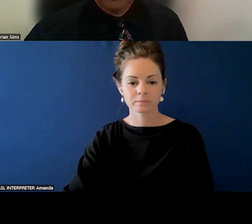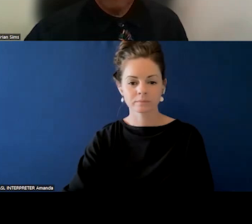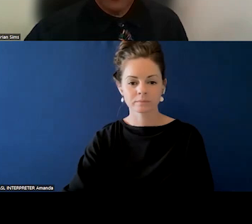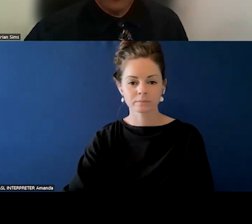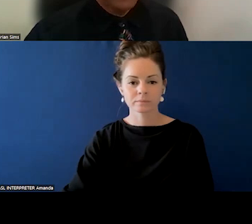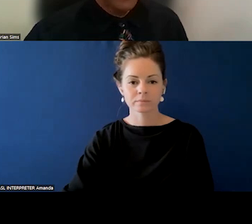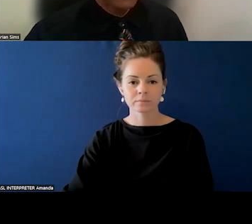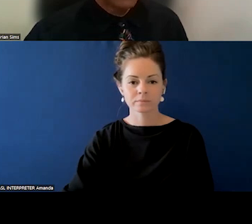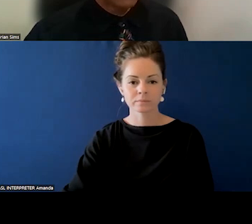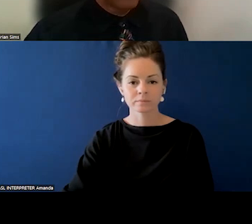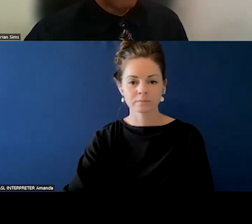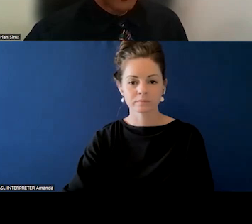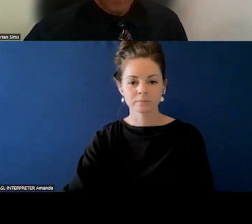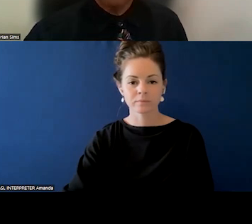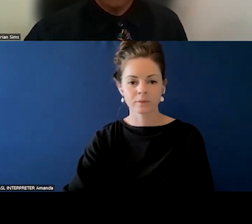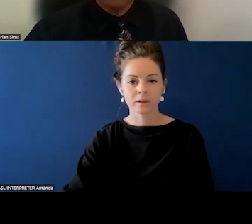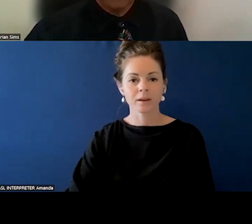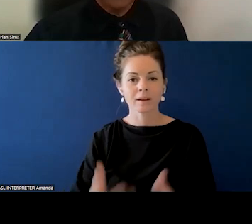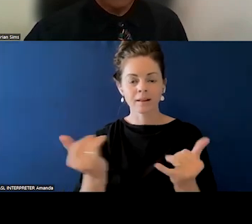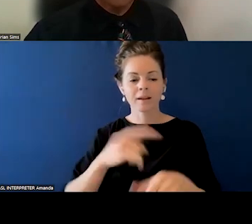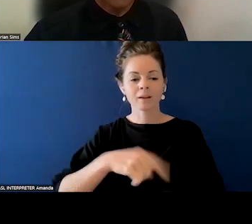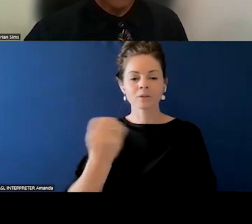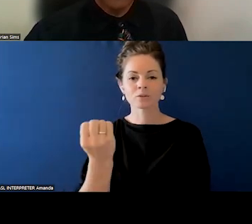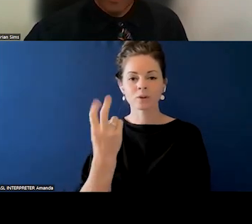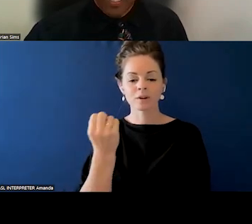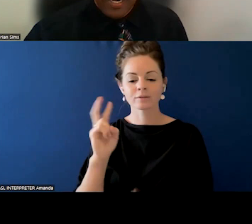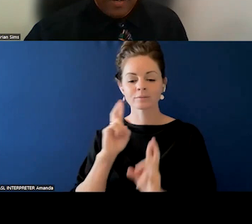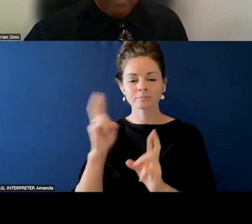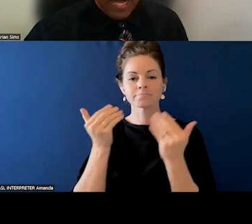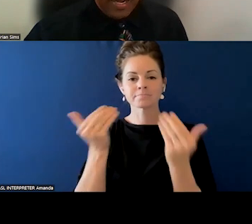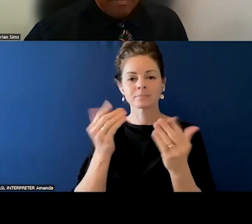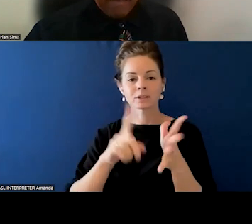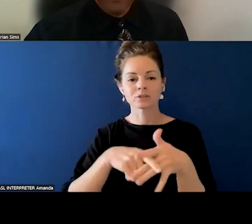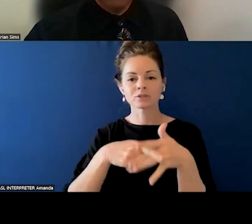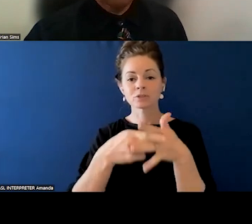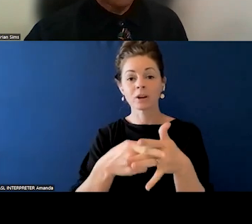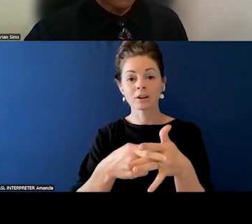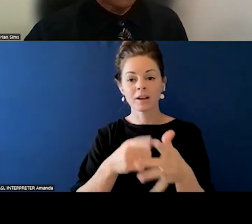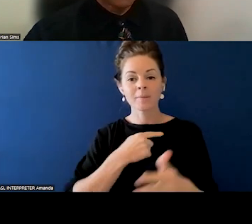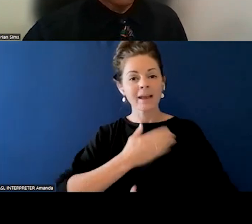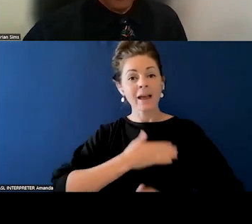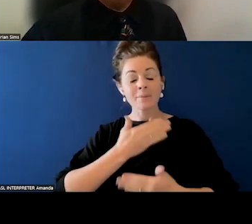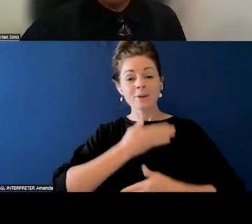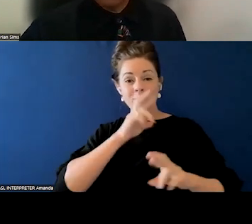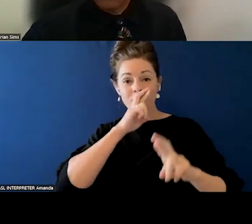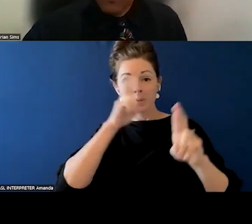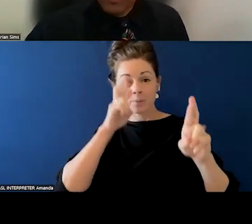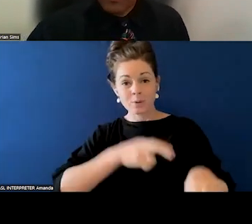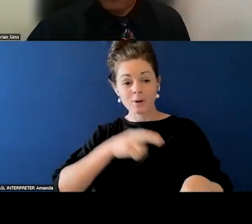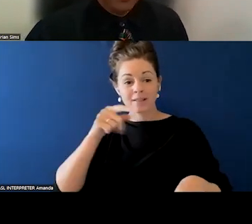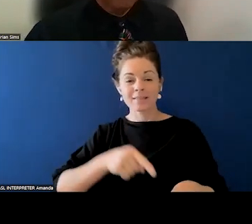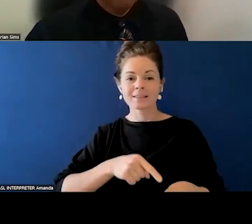So as we come in, it is 12 o'clock and we are ready to get started. I'm happy to report that this is